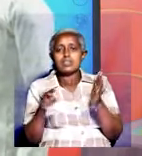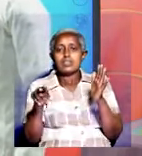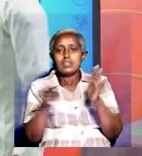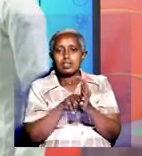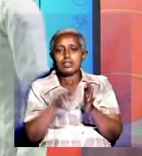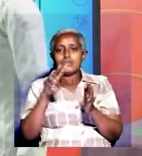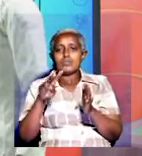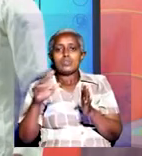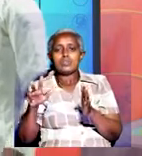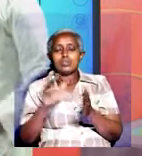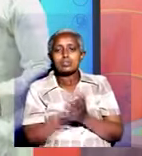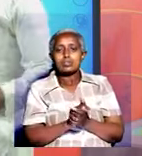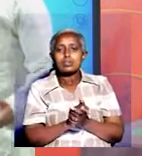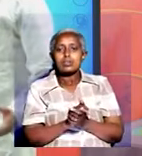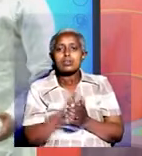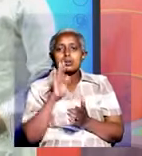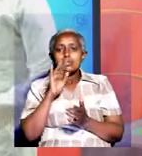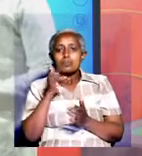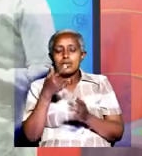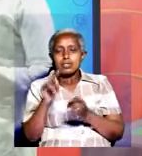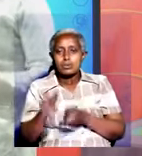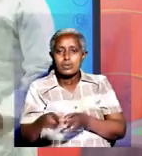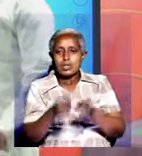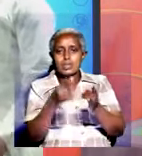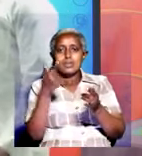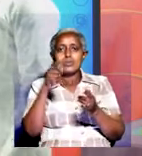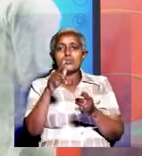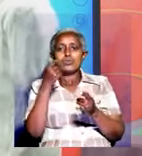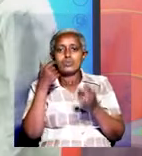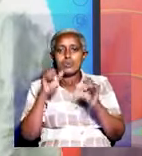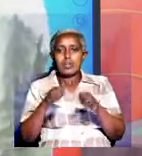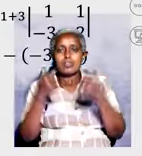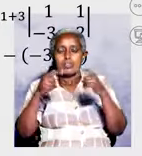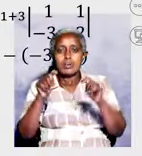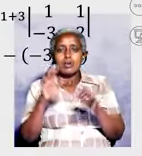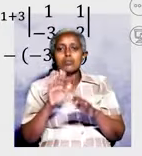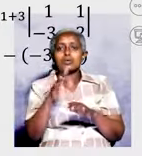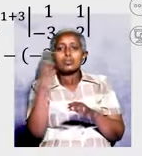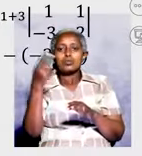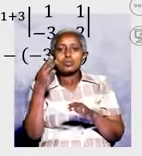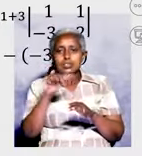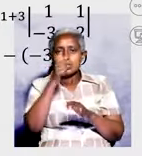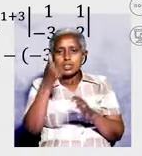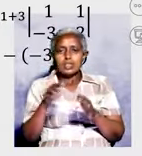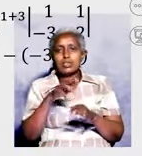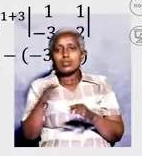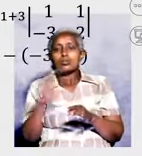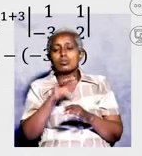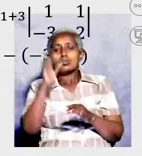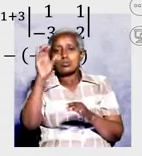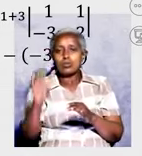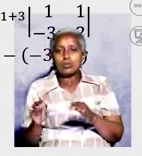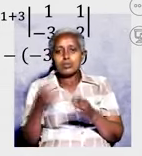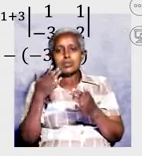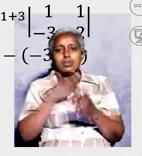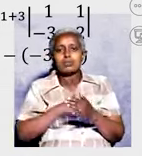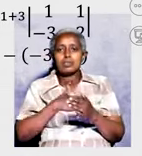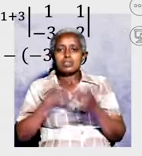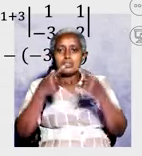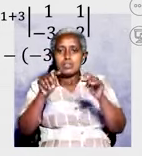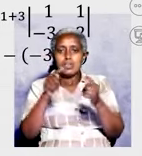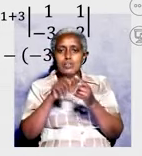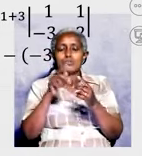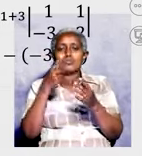negative 23. By the way, you can try by using any row or column. For you, please try